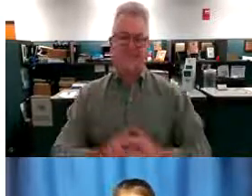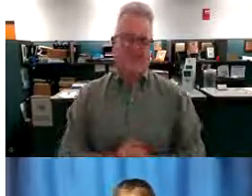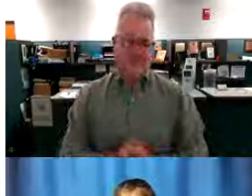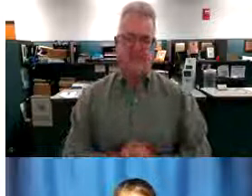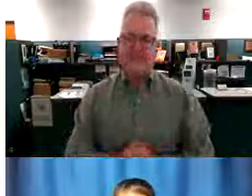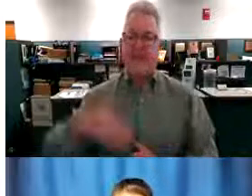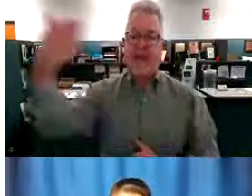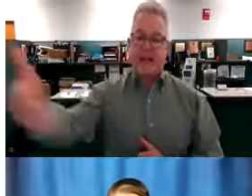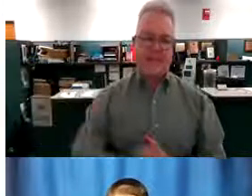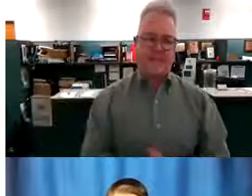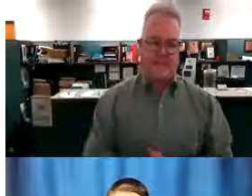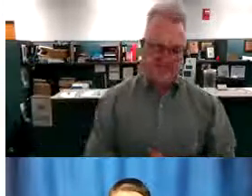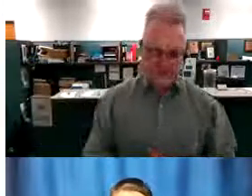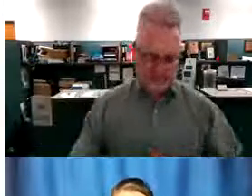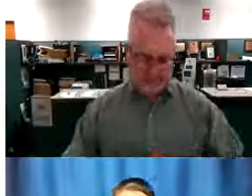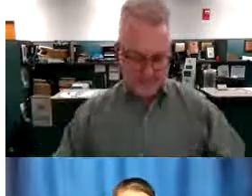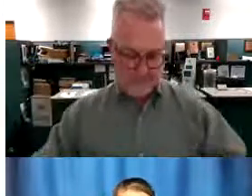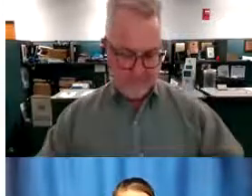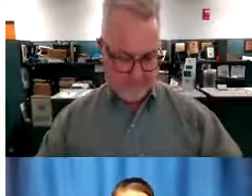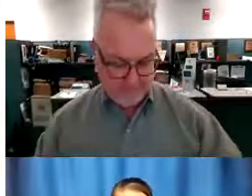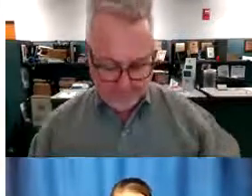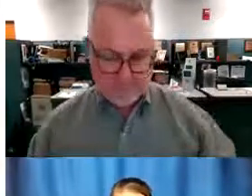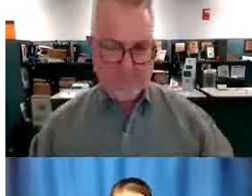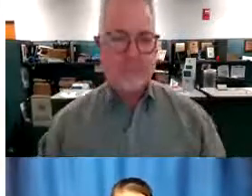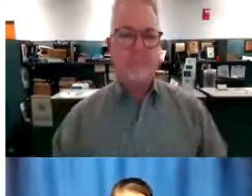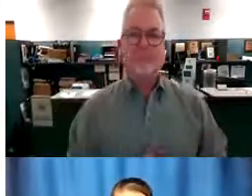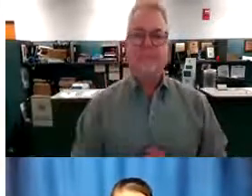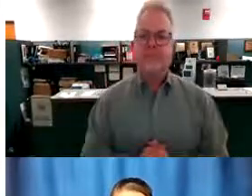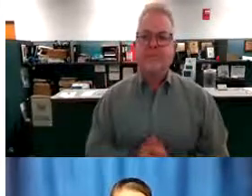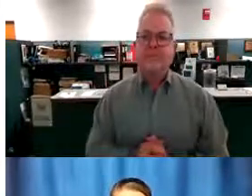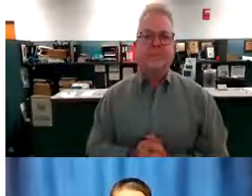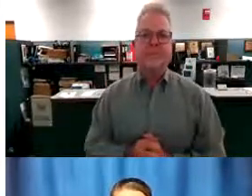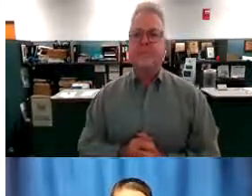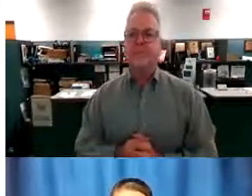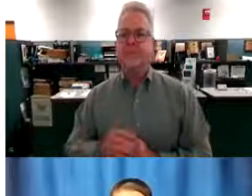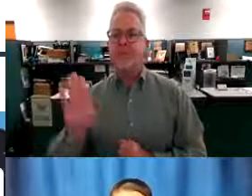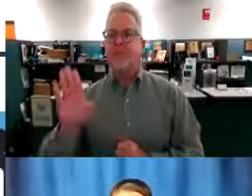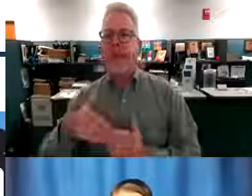to not be, then we need to take further steps. Next slide.